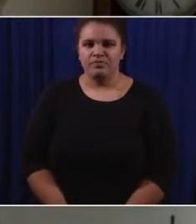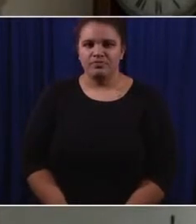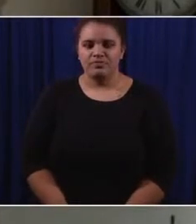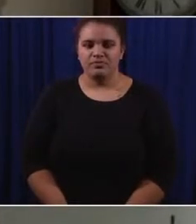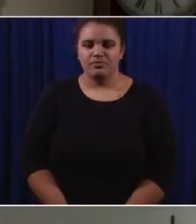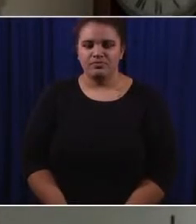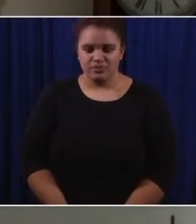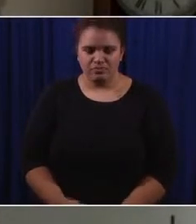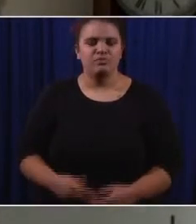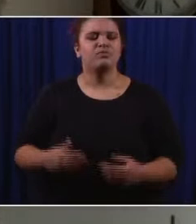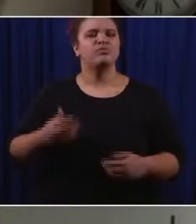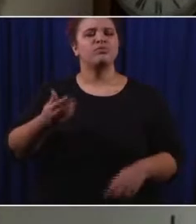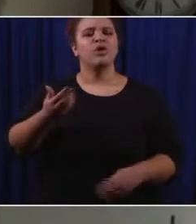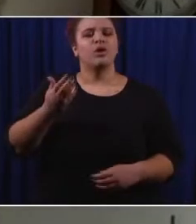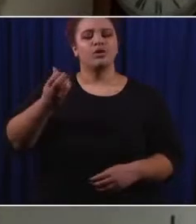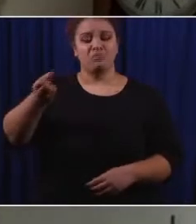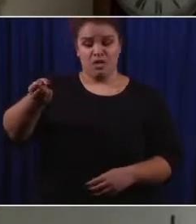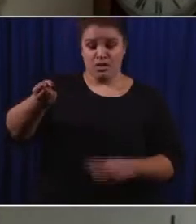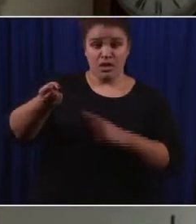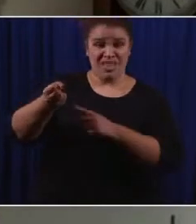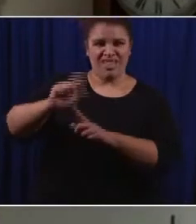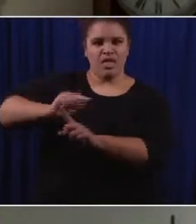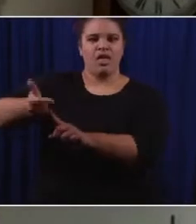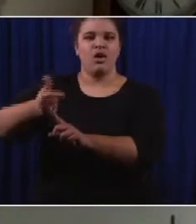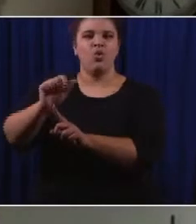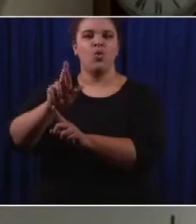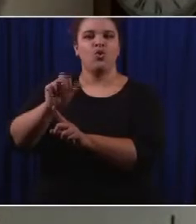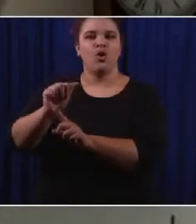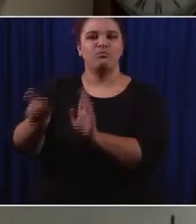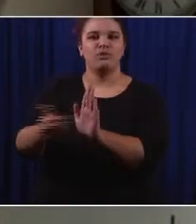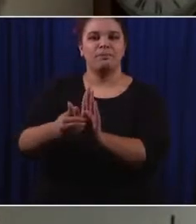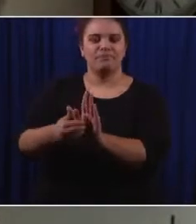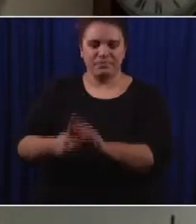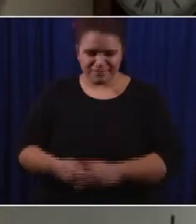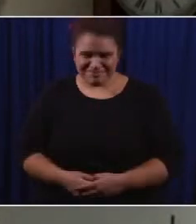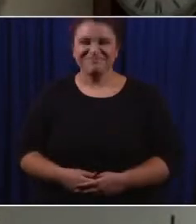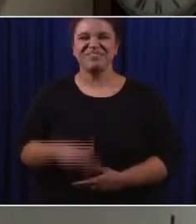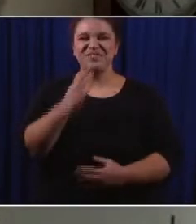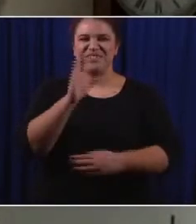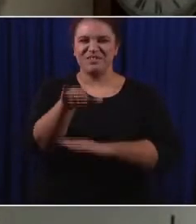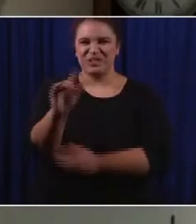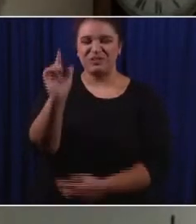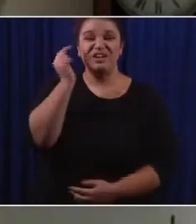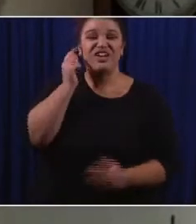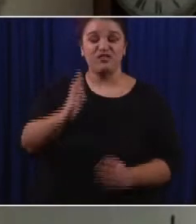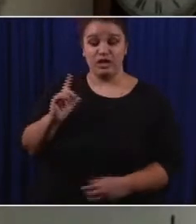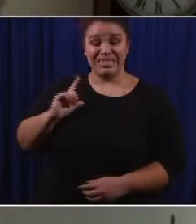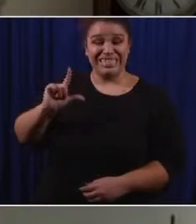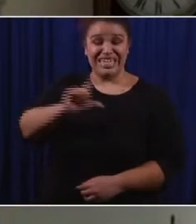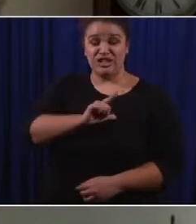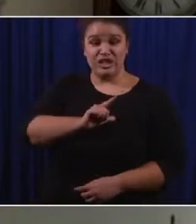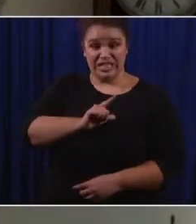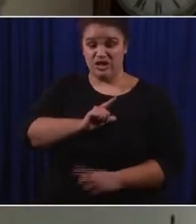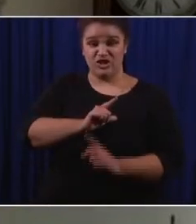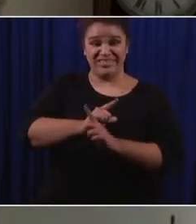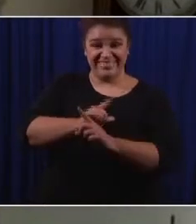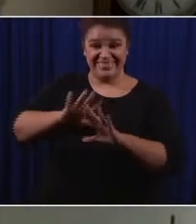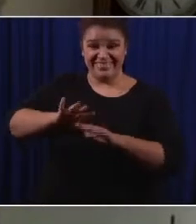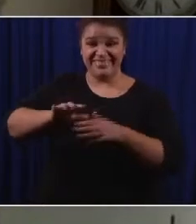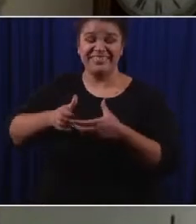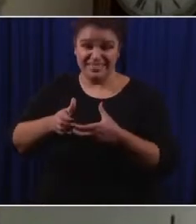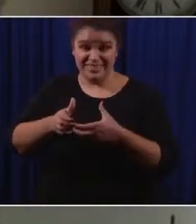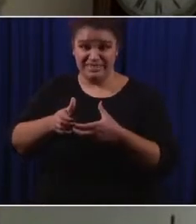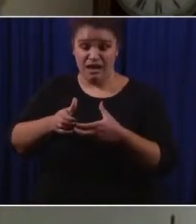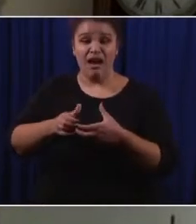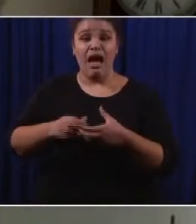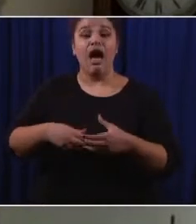We'll go back to Laura Hancock at cleveland.com. Good afternoon, Governor. The legislature has not acted to repeal